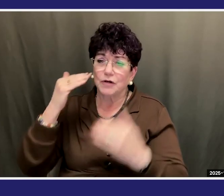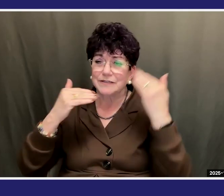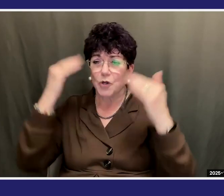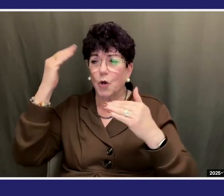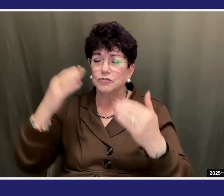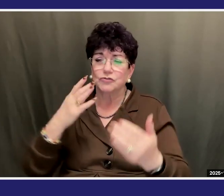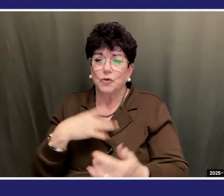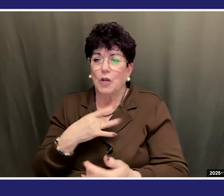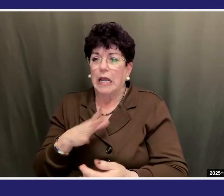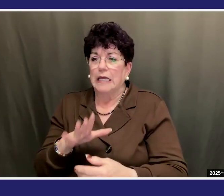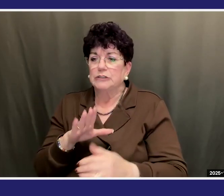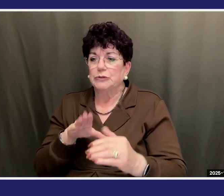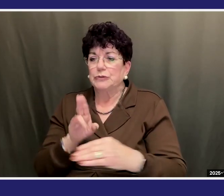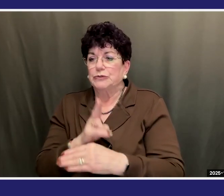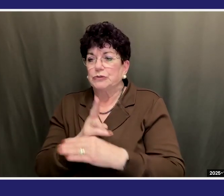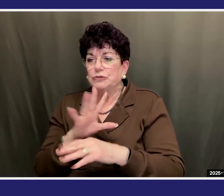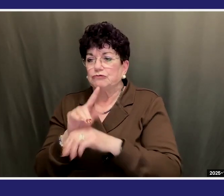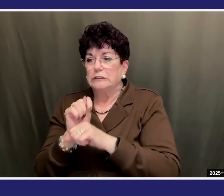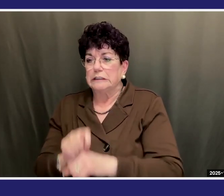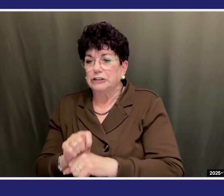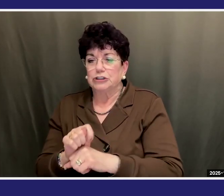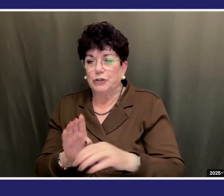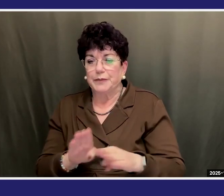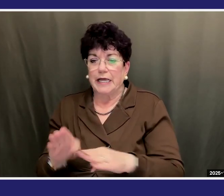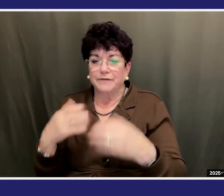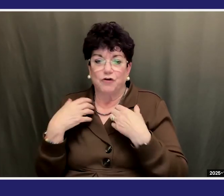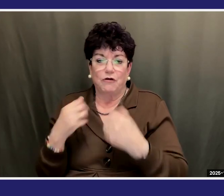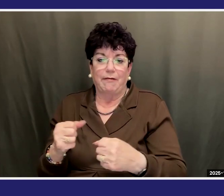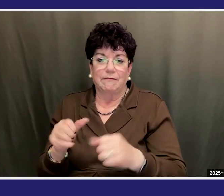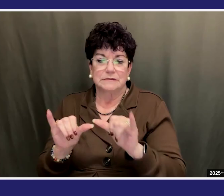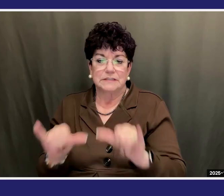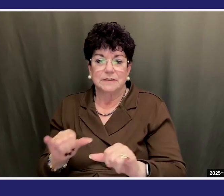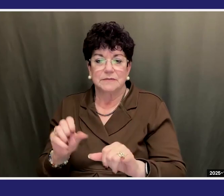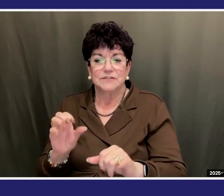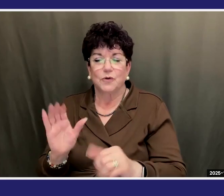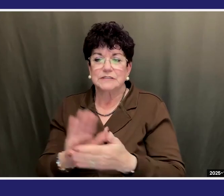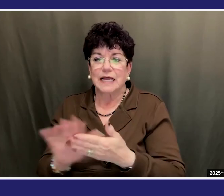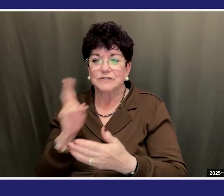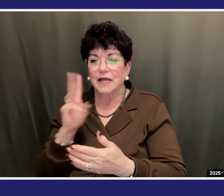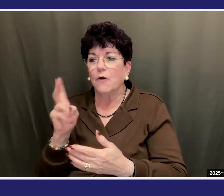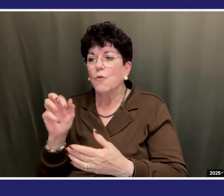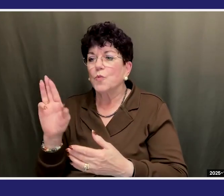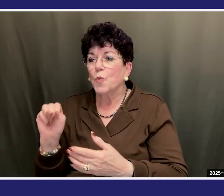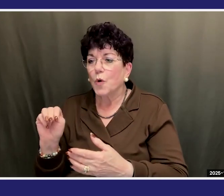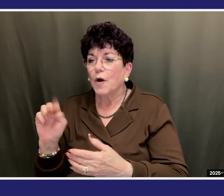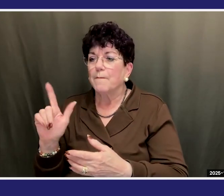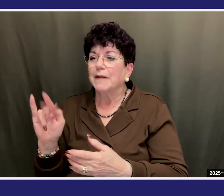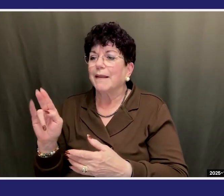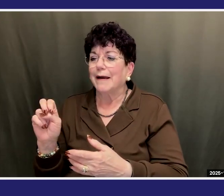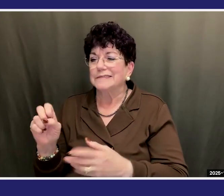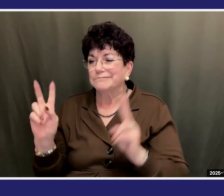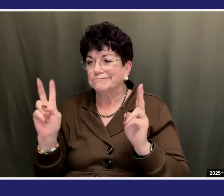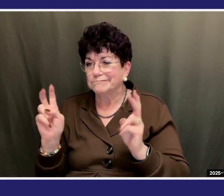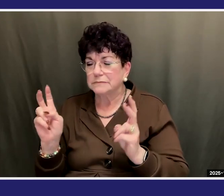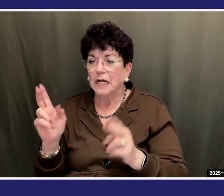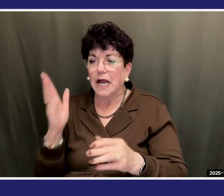health systems. And so I think it's really important to see these warm lines. I know warm lines are mentioned in the guide,